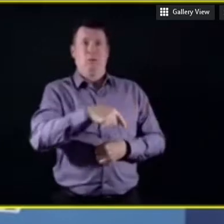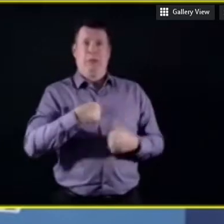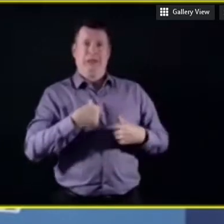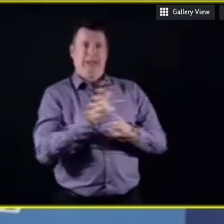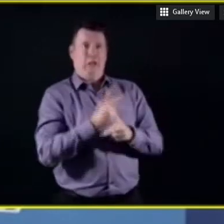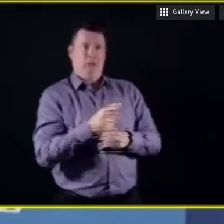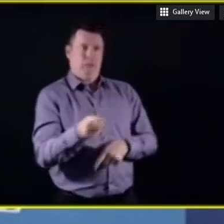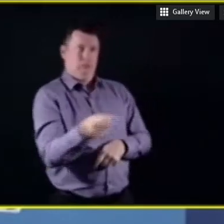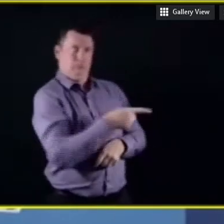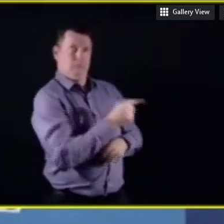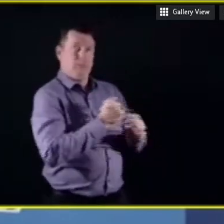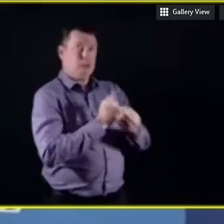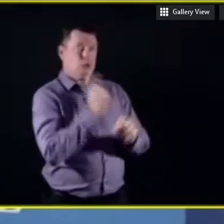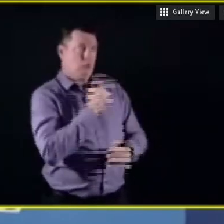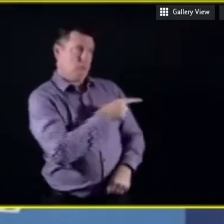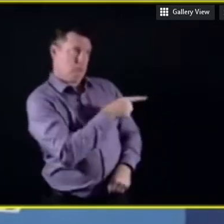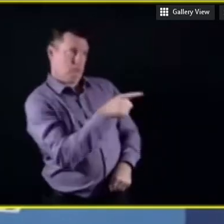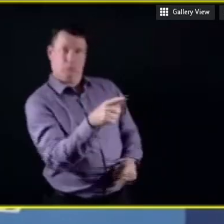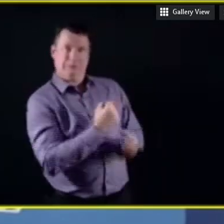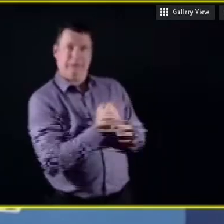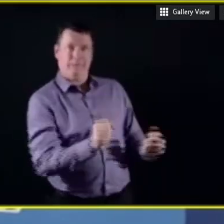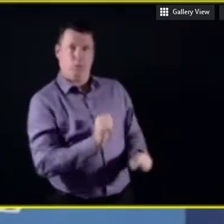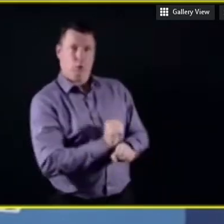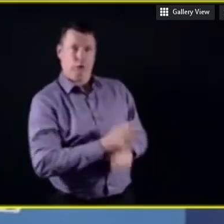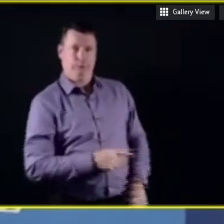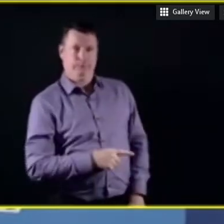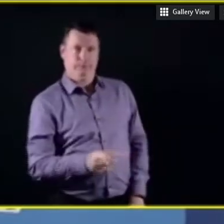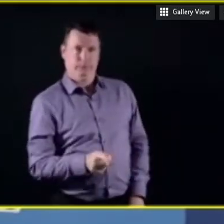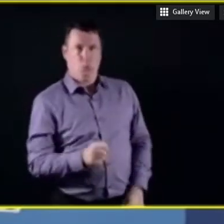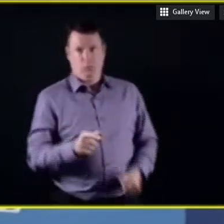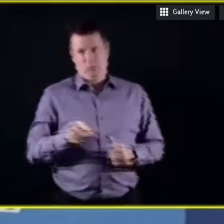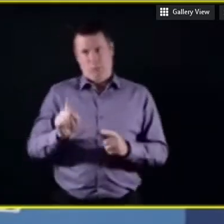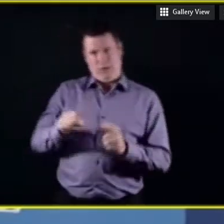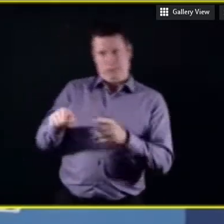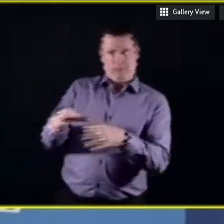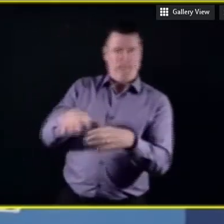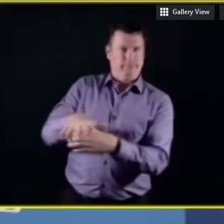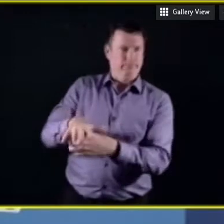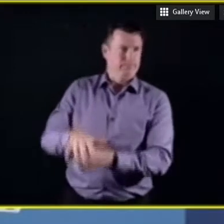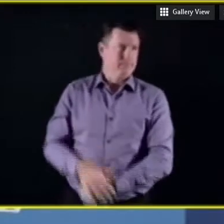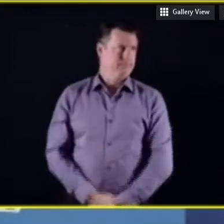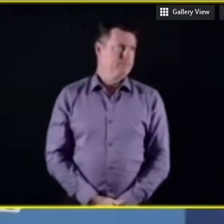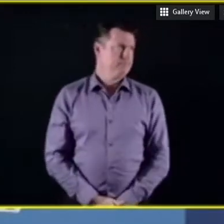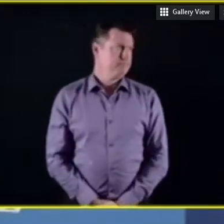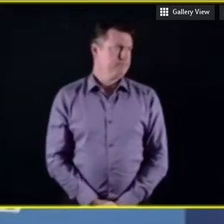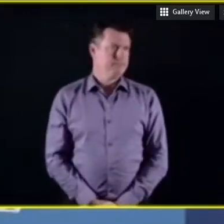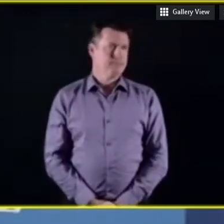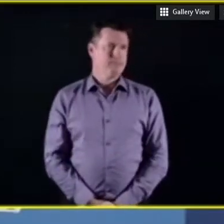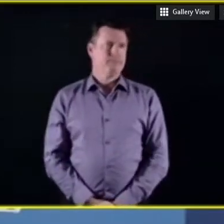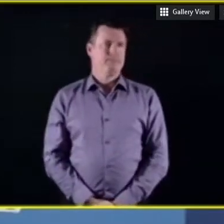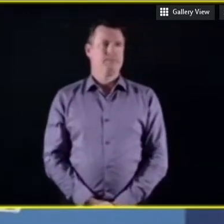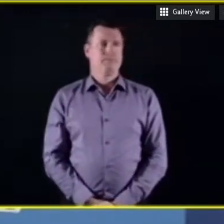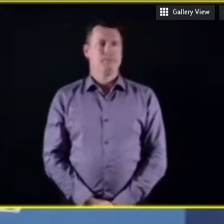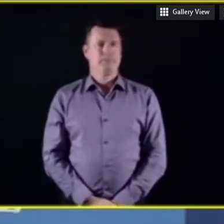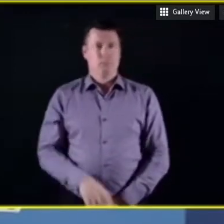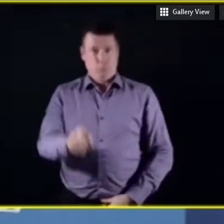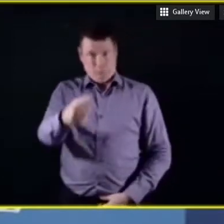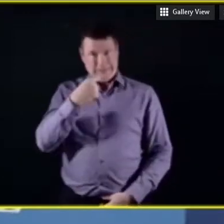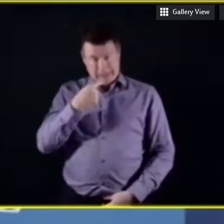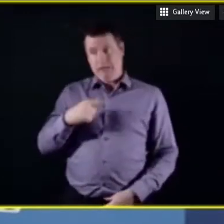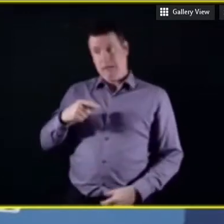some symptoms, they're coming, they're getting tested, but they're not proving to be COVID positive. You know, that probably indicates that there's other